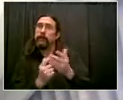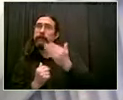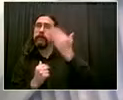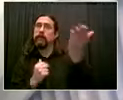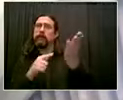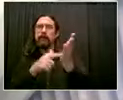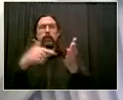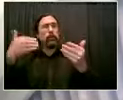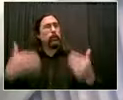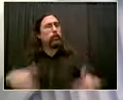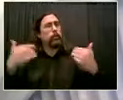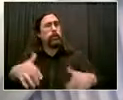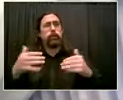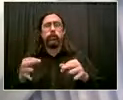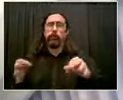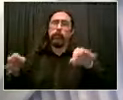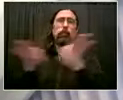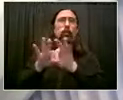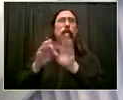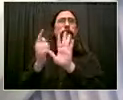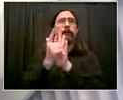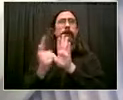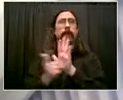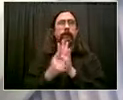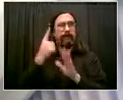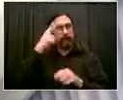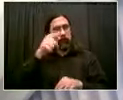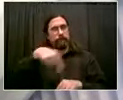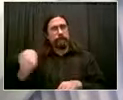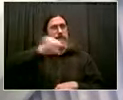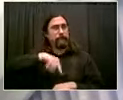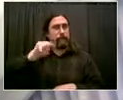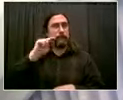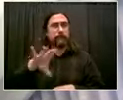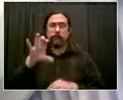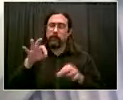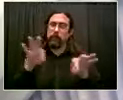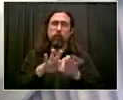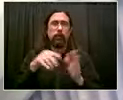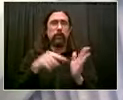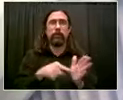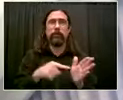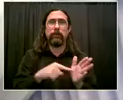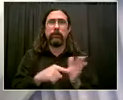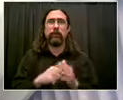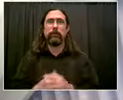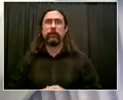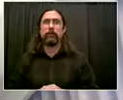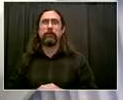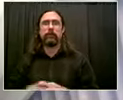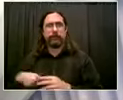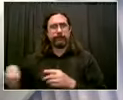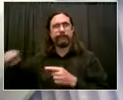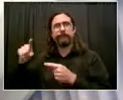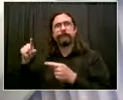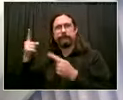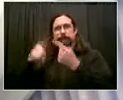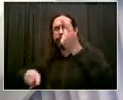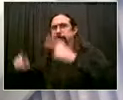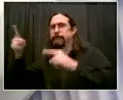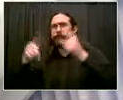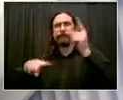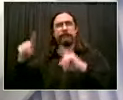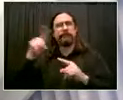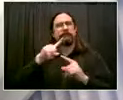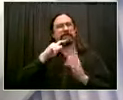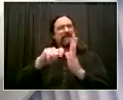so many conversations, the social services is what we are lacking. And that's what we're going to offer people at